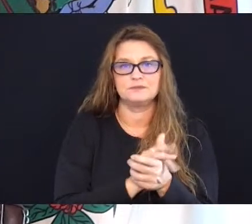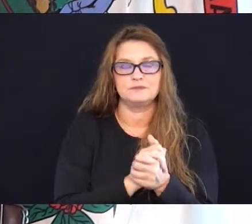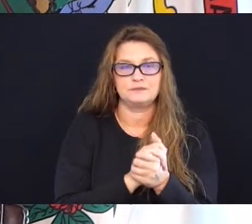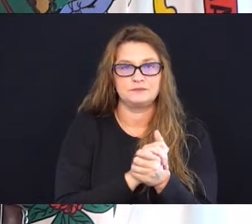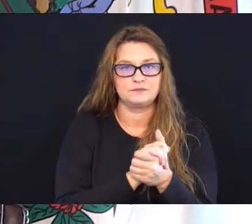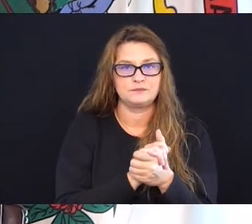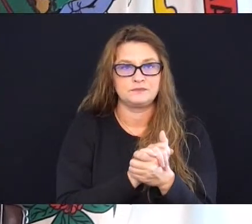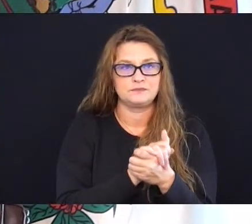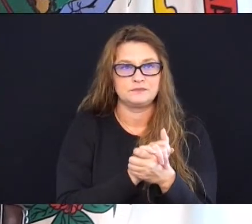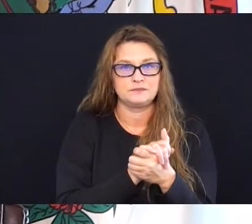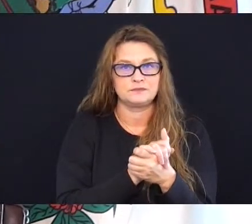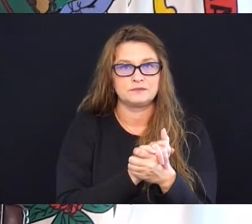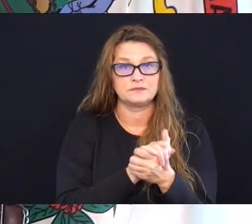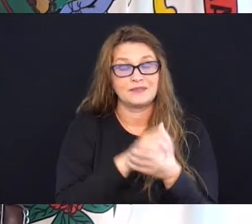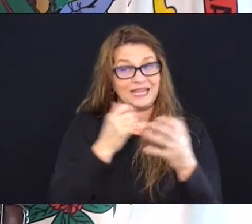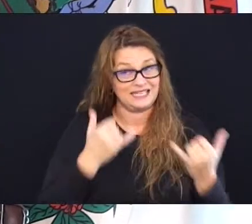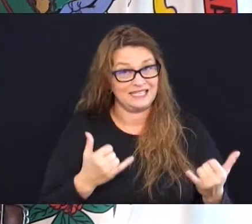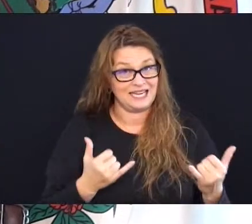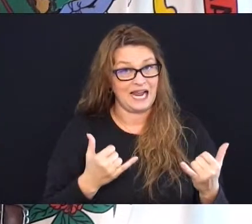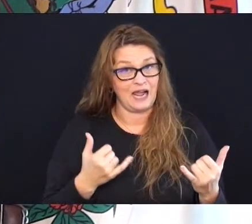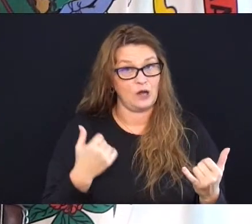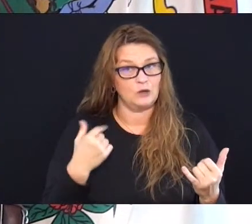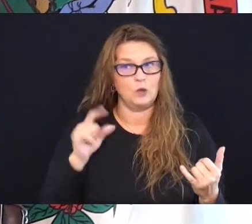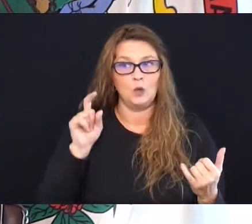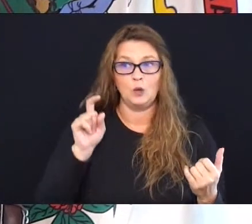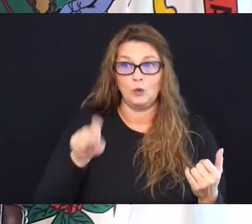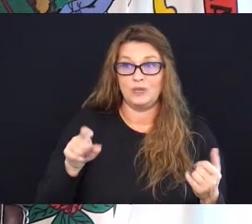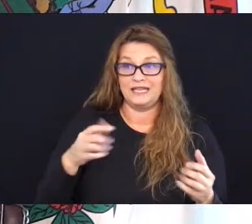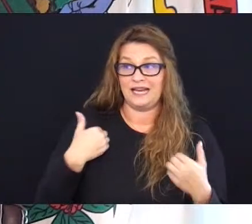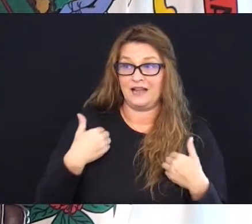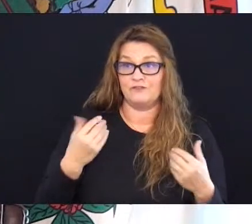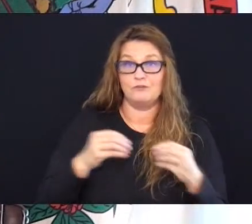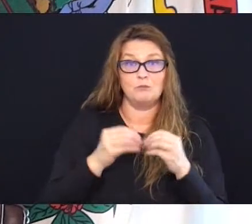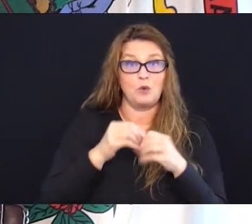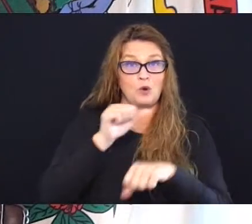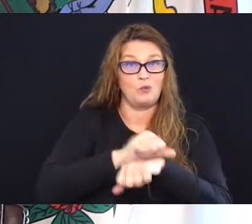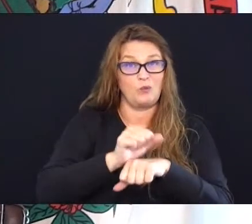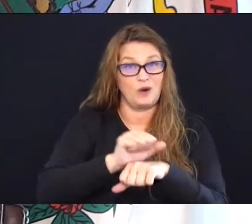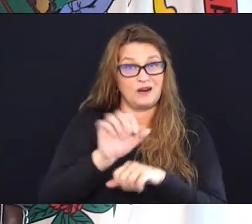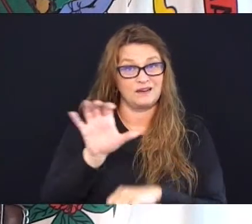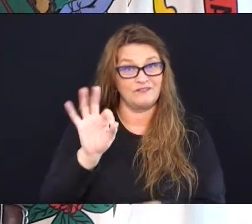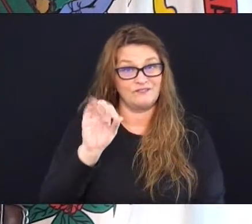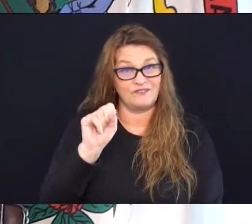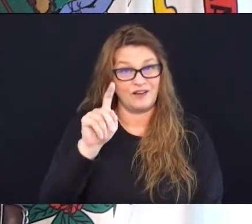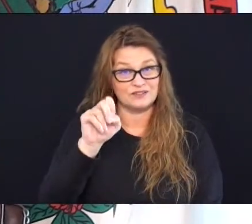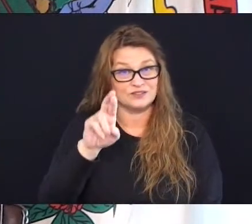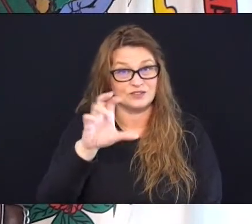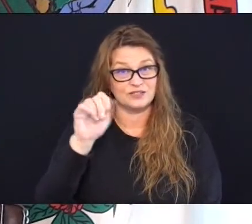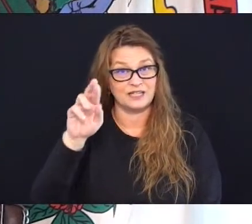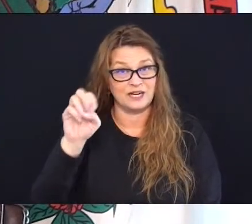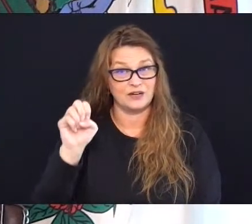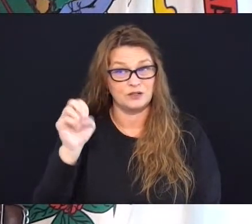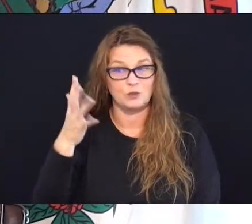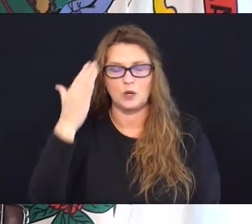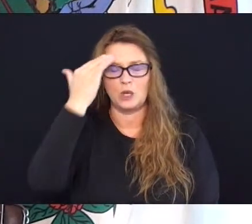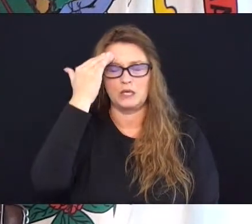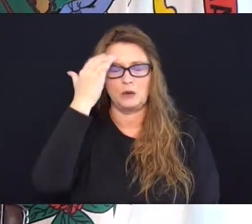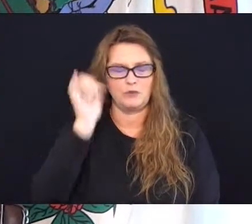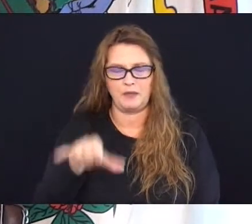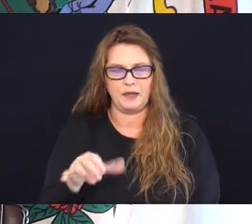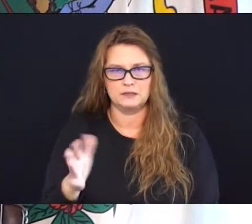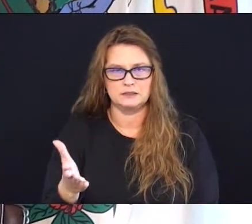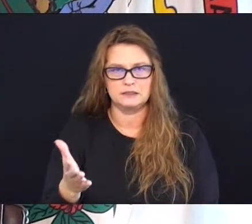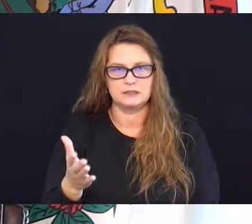with all that being said, you know, Mark, there's a lot more work we can do within foster care. And we know that and everything. From